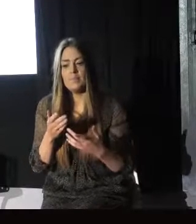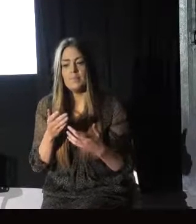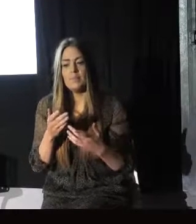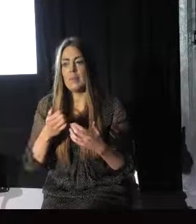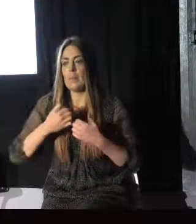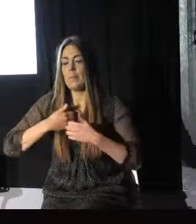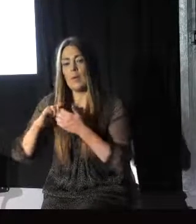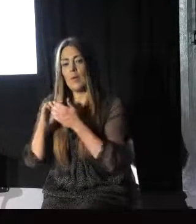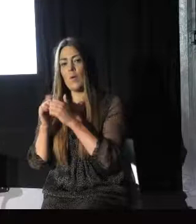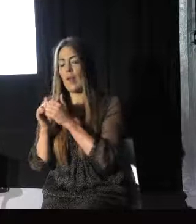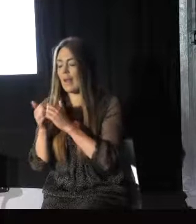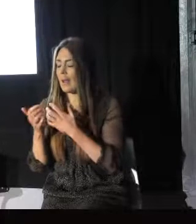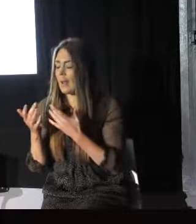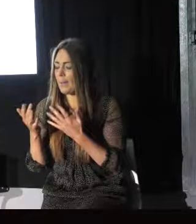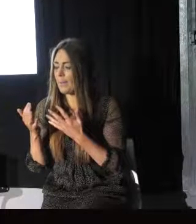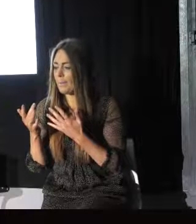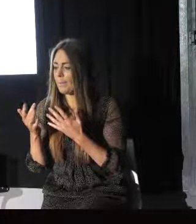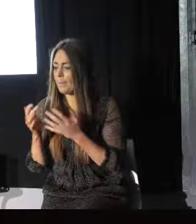colleague